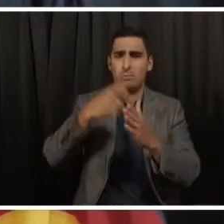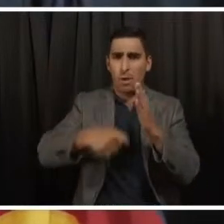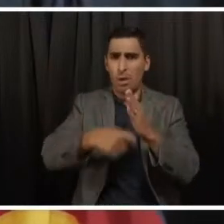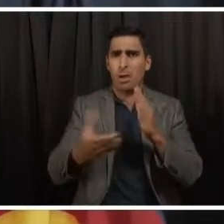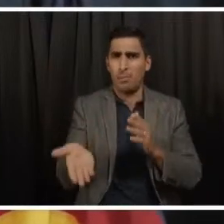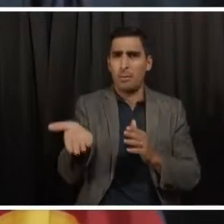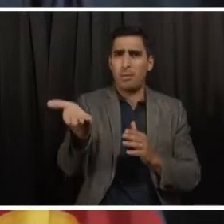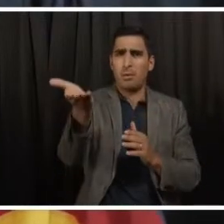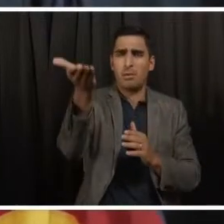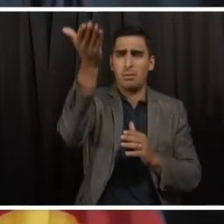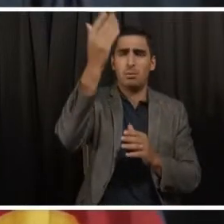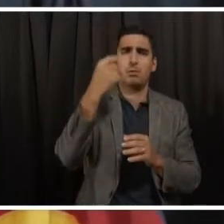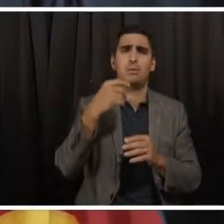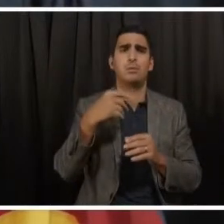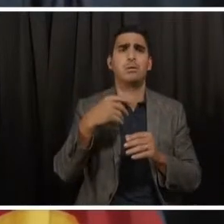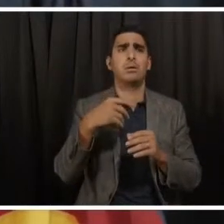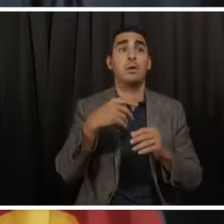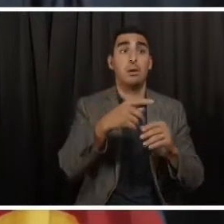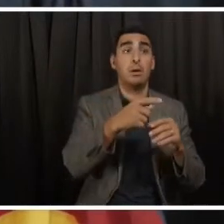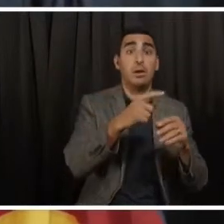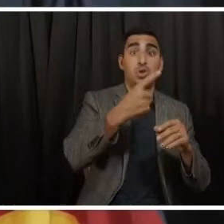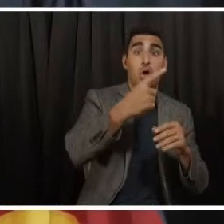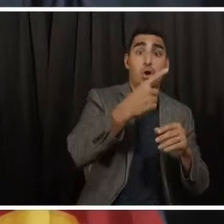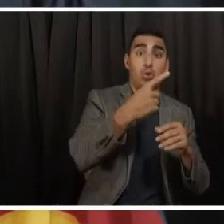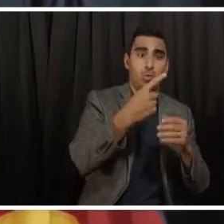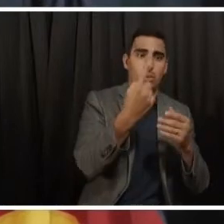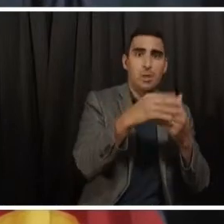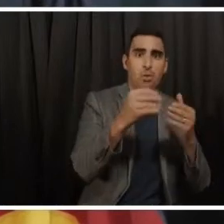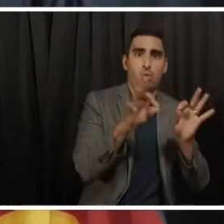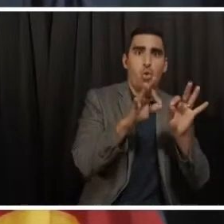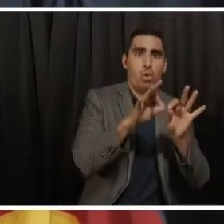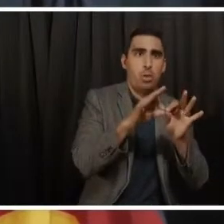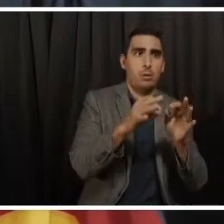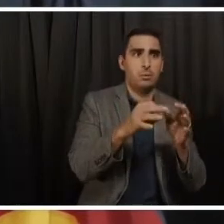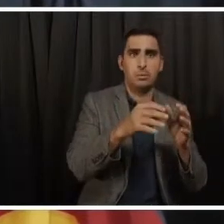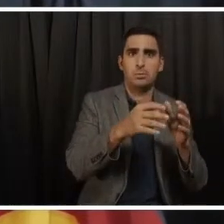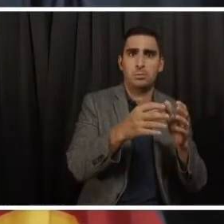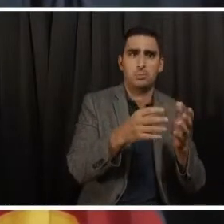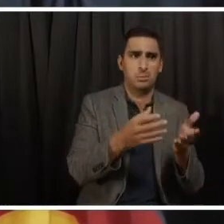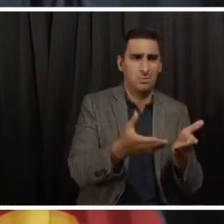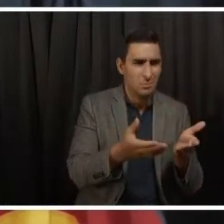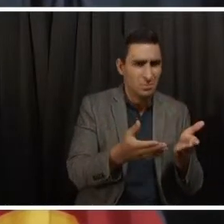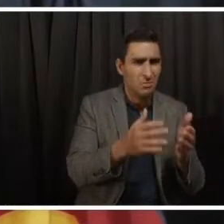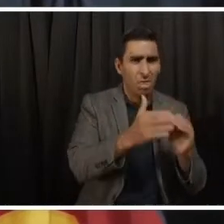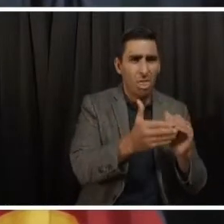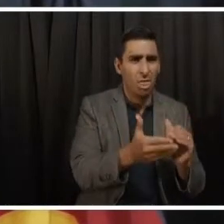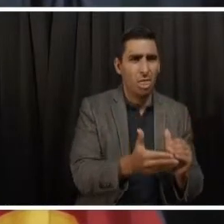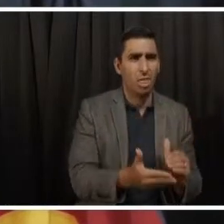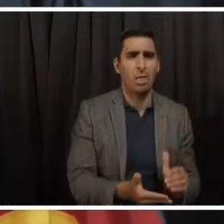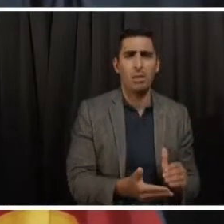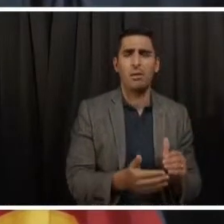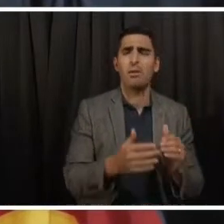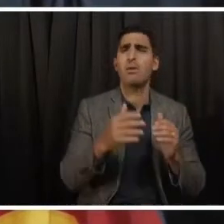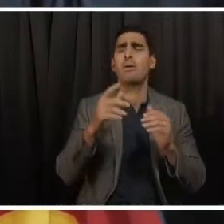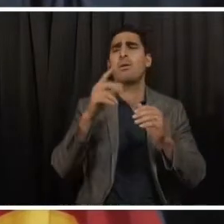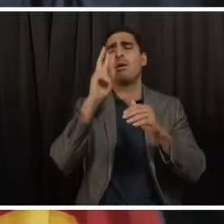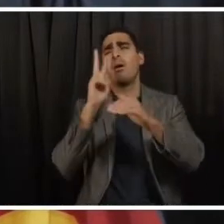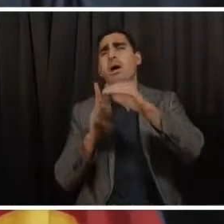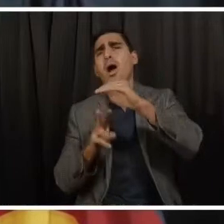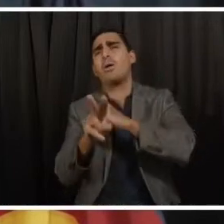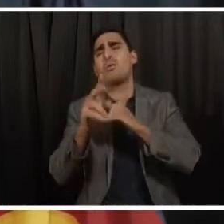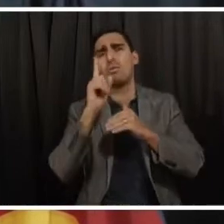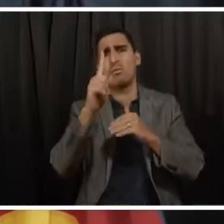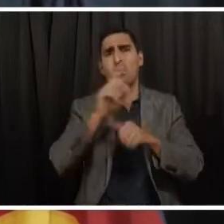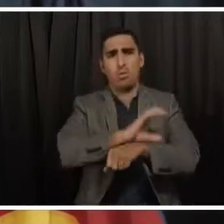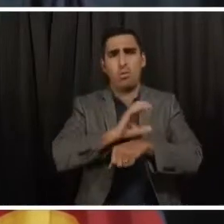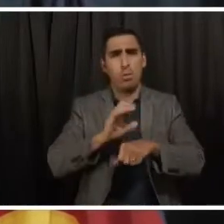off throughout the country. What is the outlook for the cost of living in the state and for Colorado families?